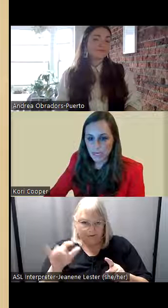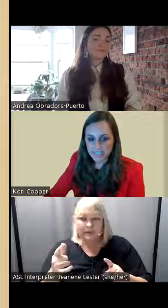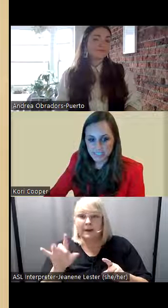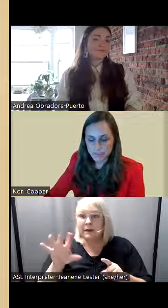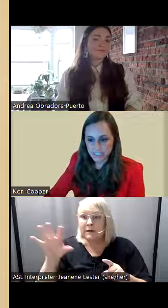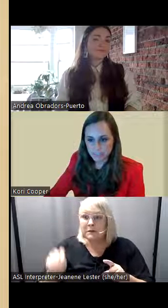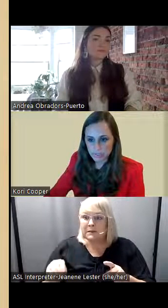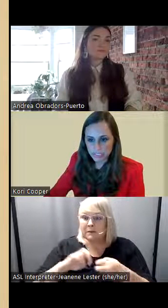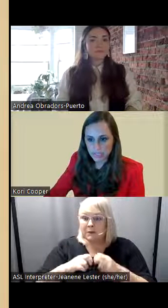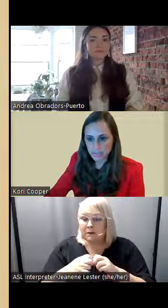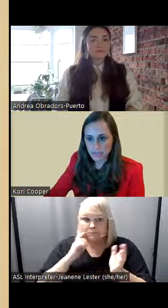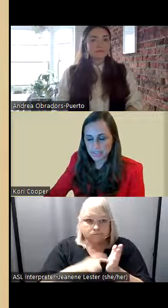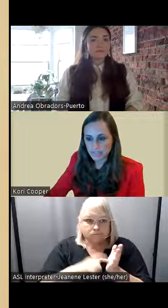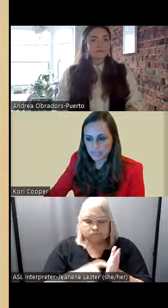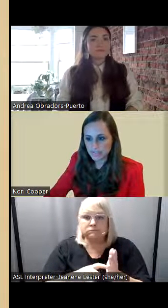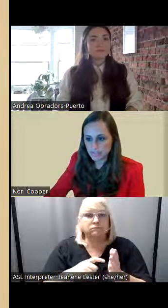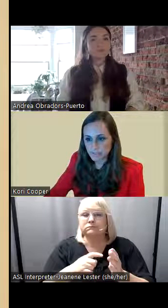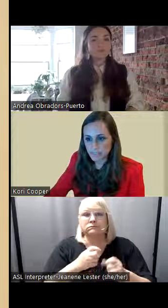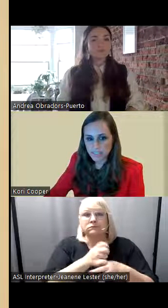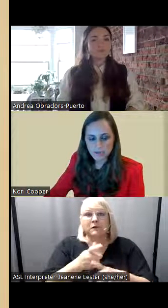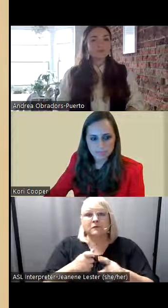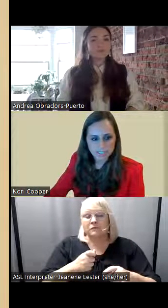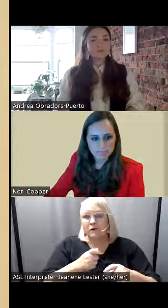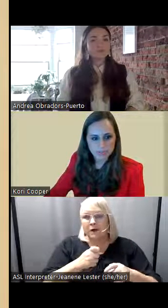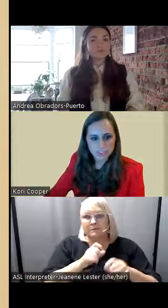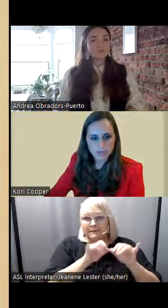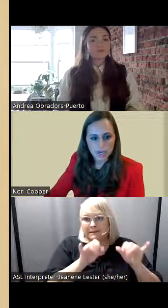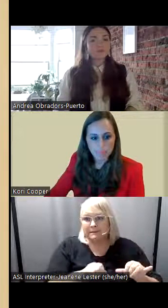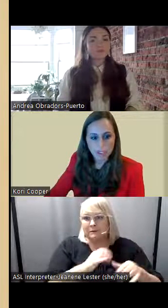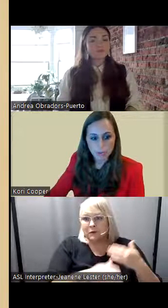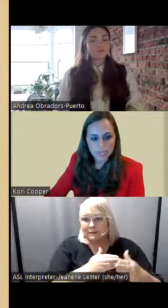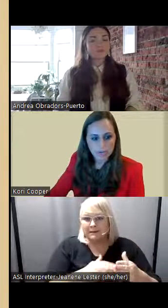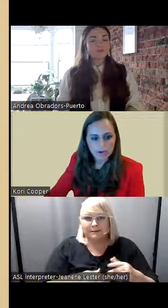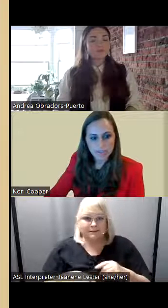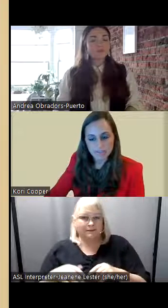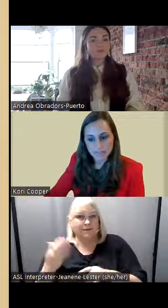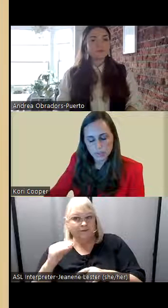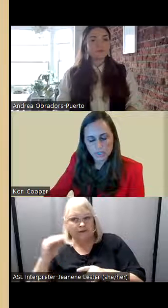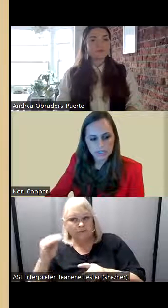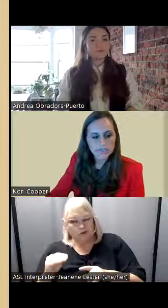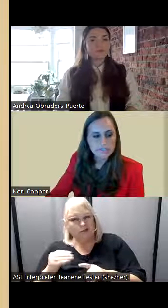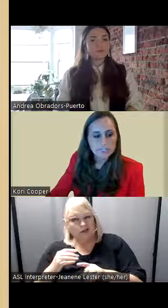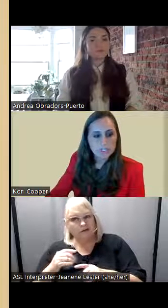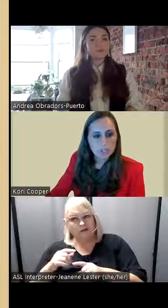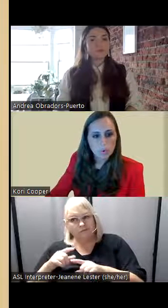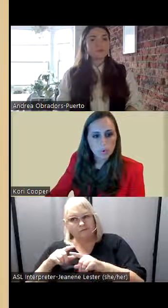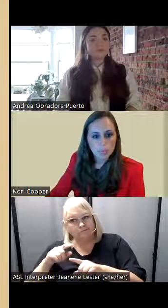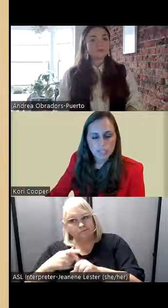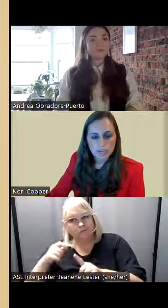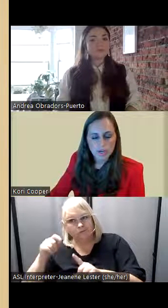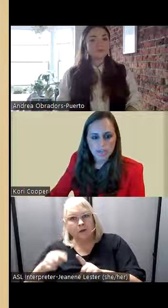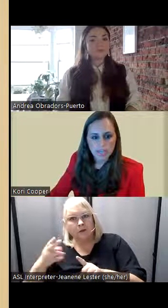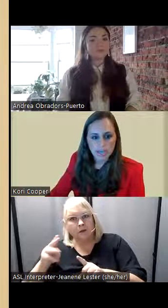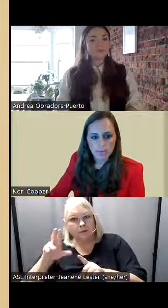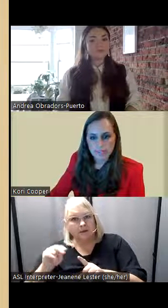are process or system related, whereas only 15% are traceable to human error or individual error. So what we're